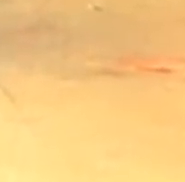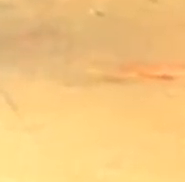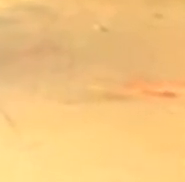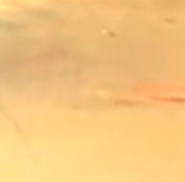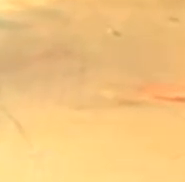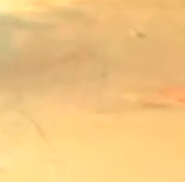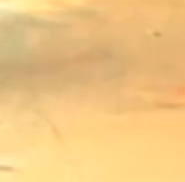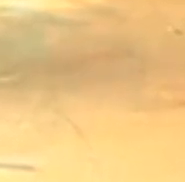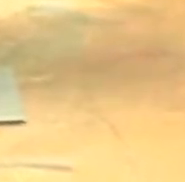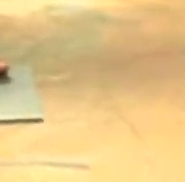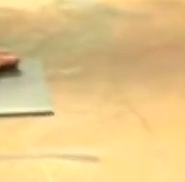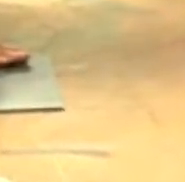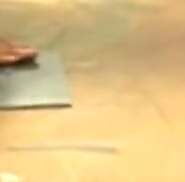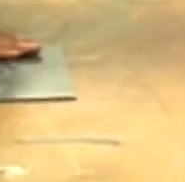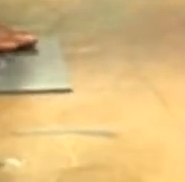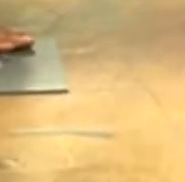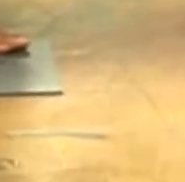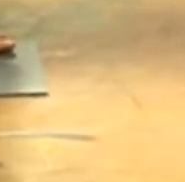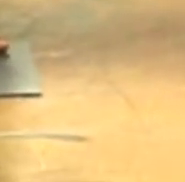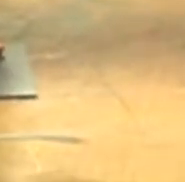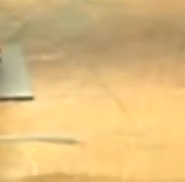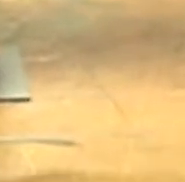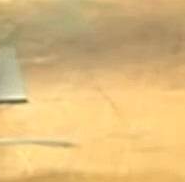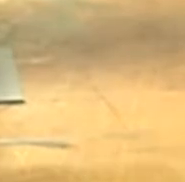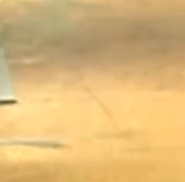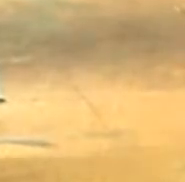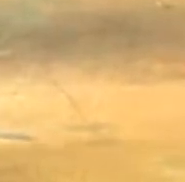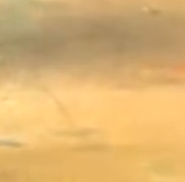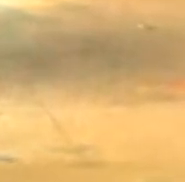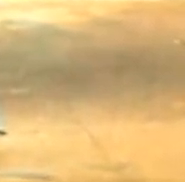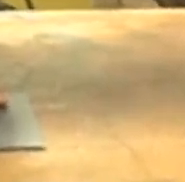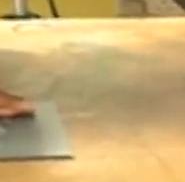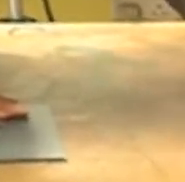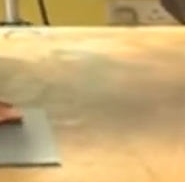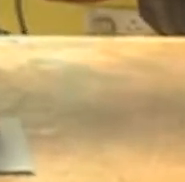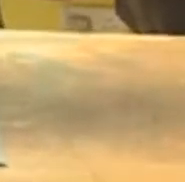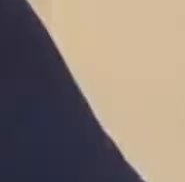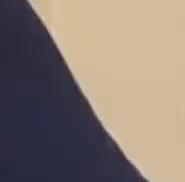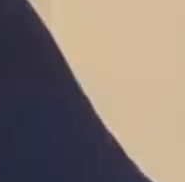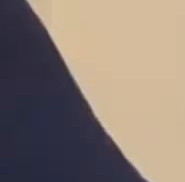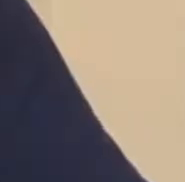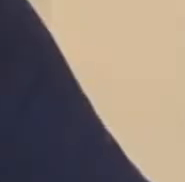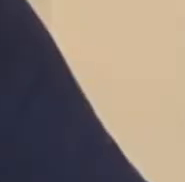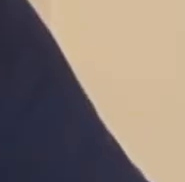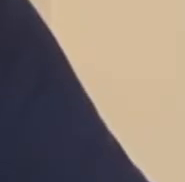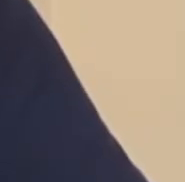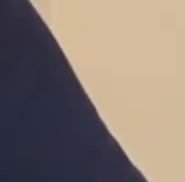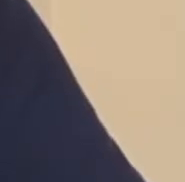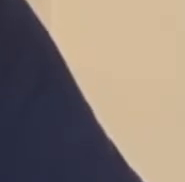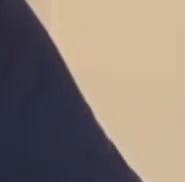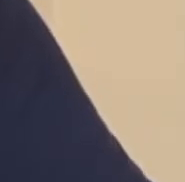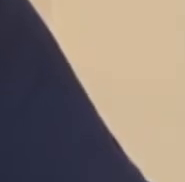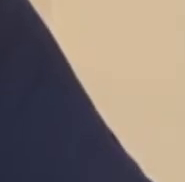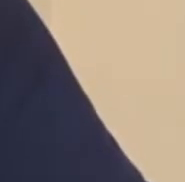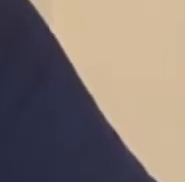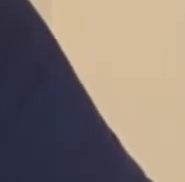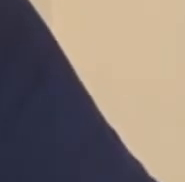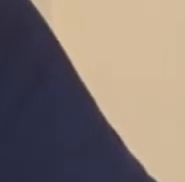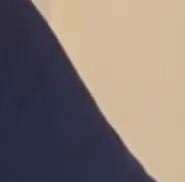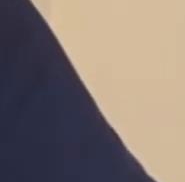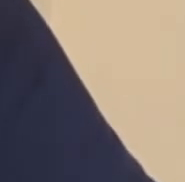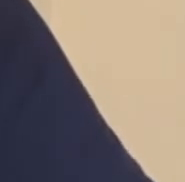grandmother or our aunties. So it's something that is continually happening. And we hope it won't